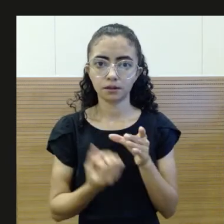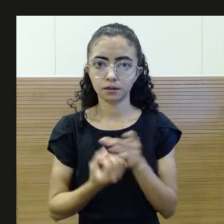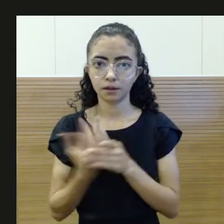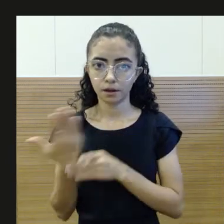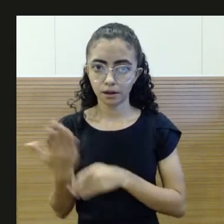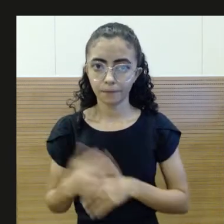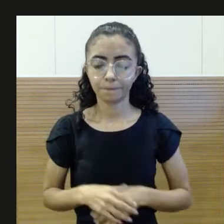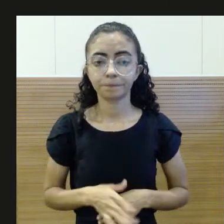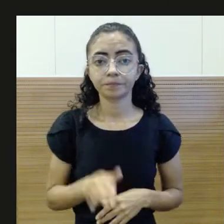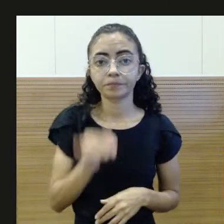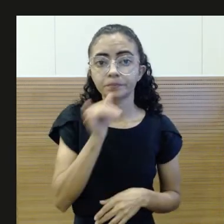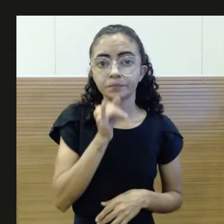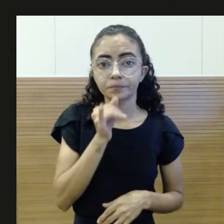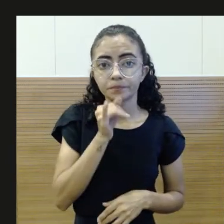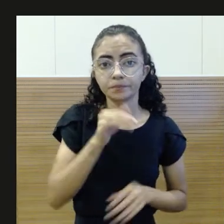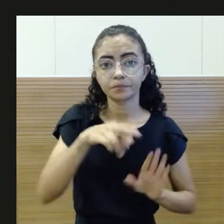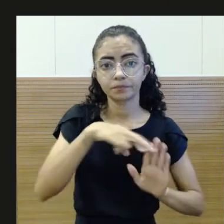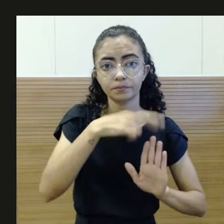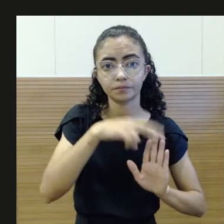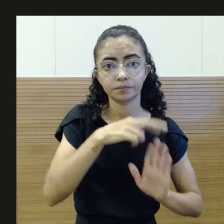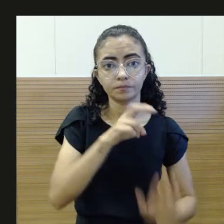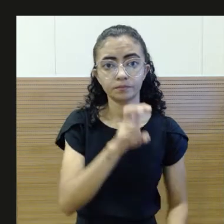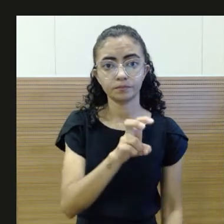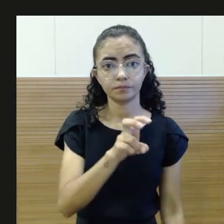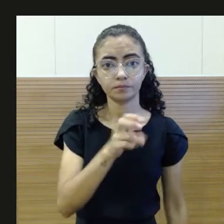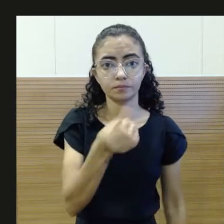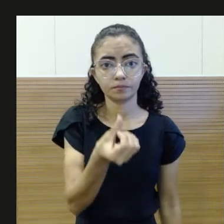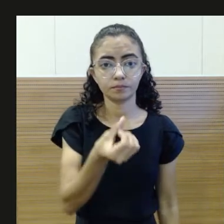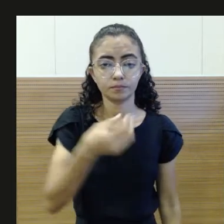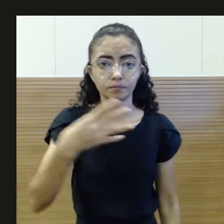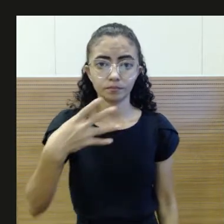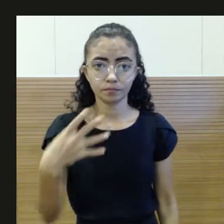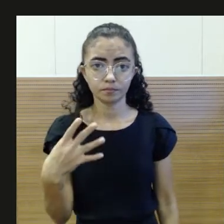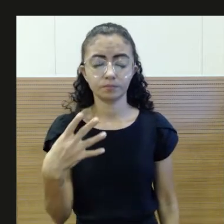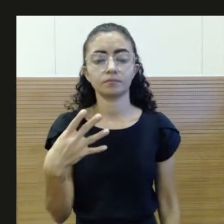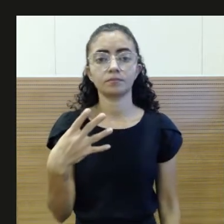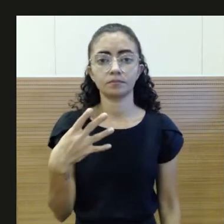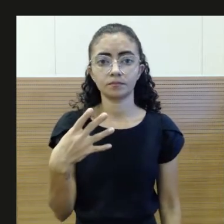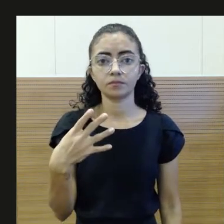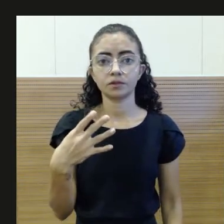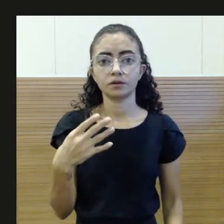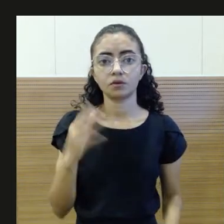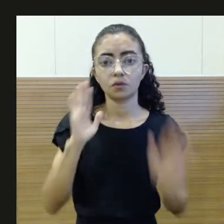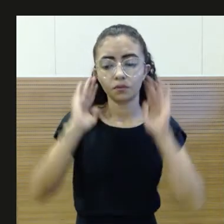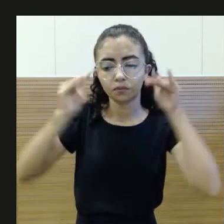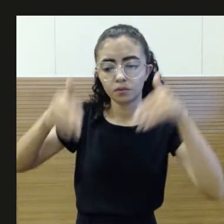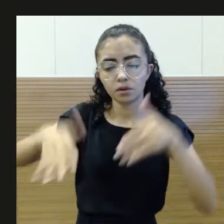we do the training, we are talking about level of processing.